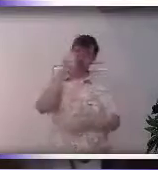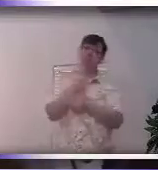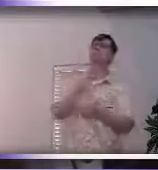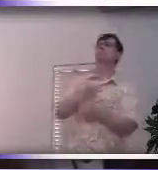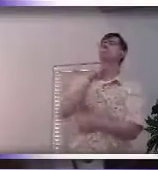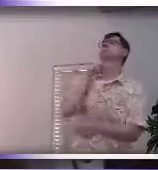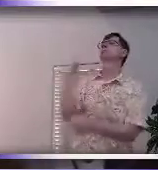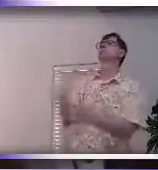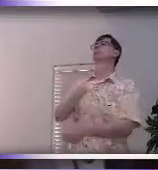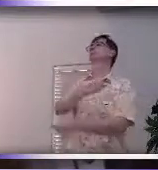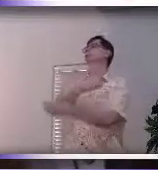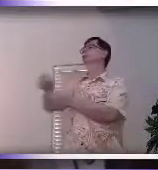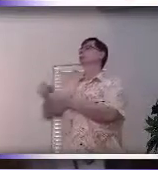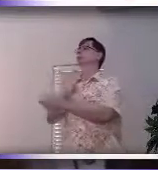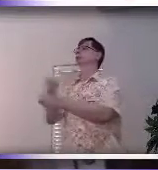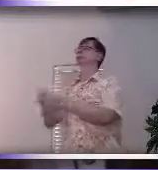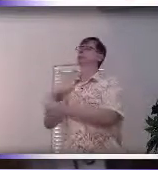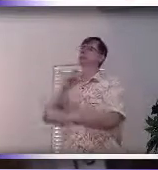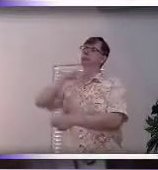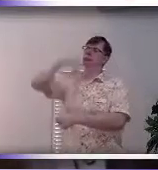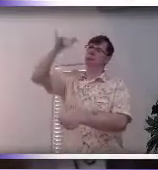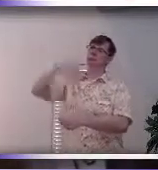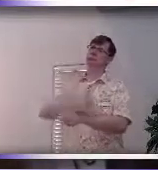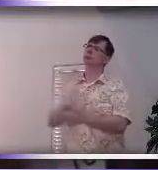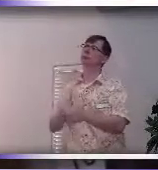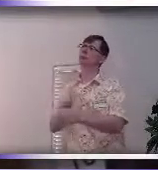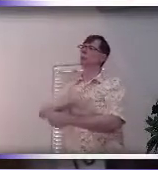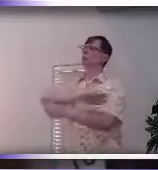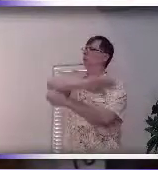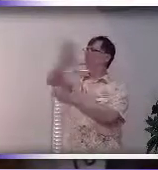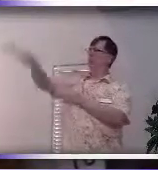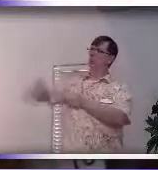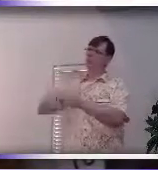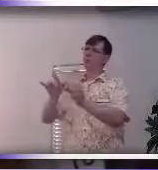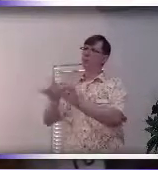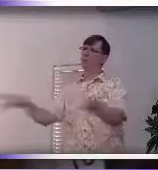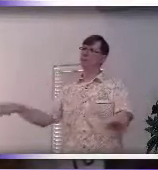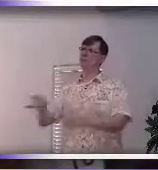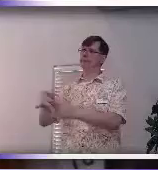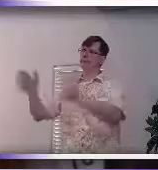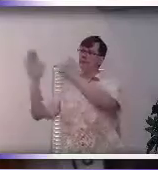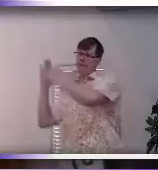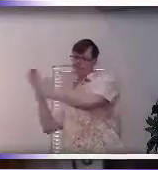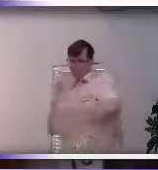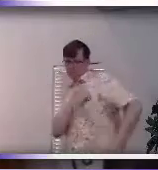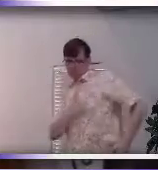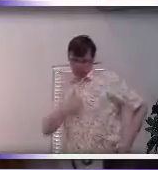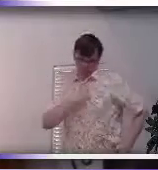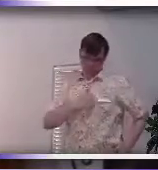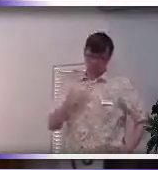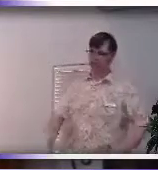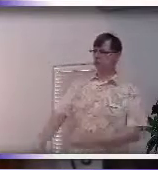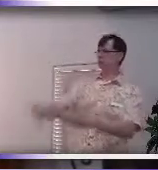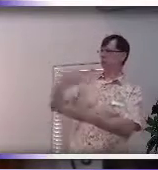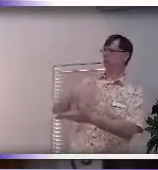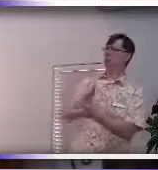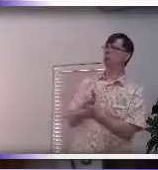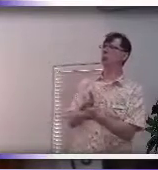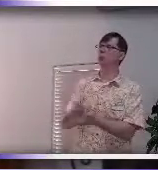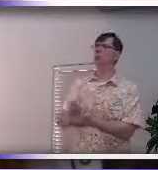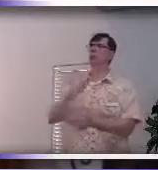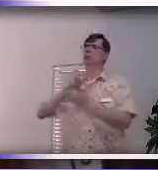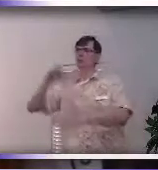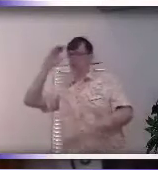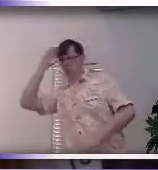that Spirit created all of this by contemplating itself. In order to